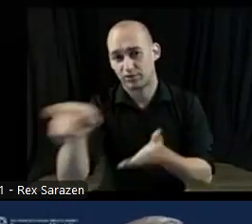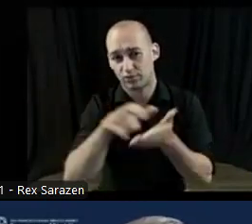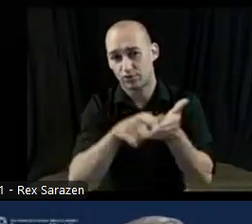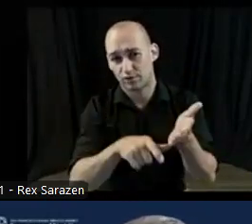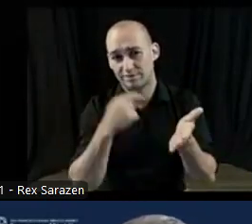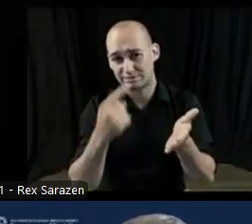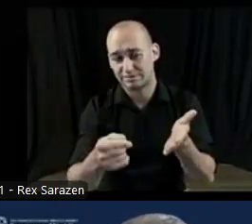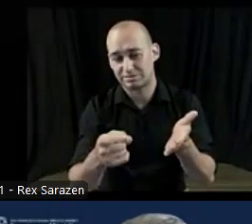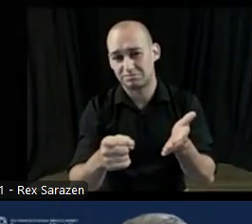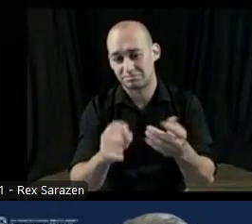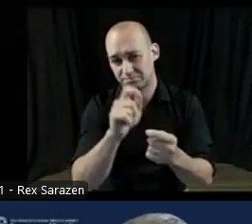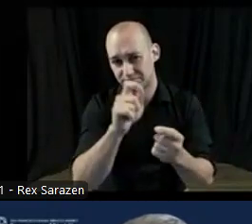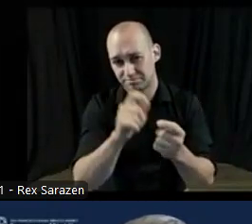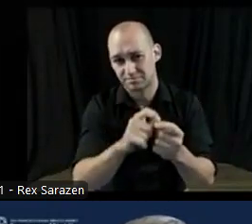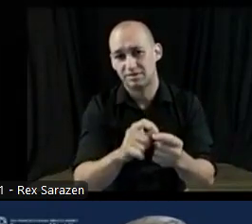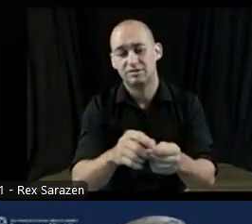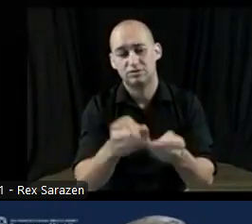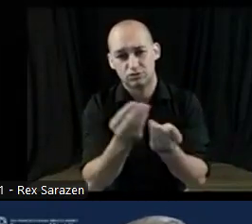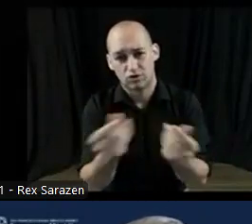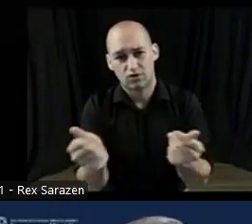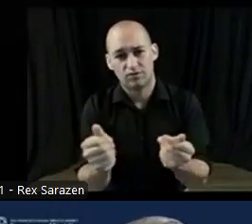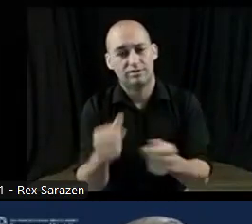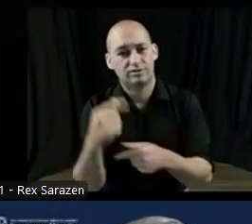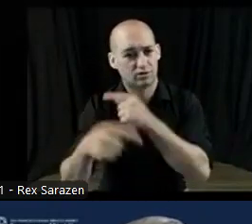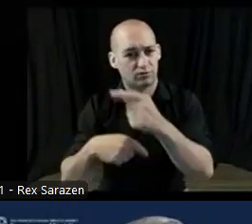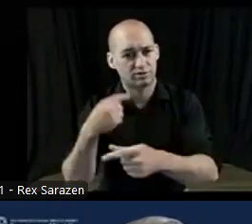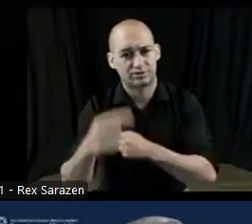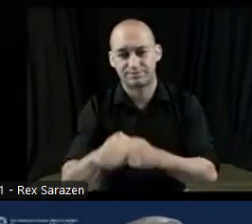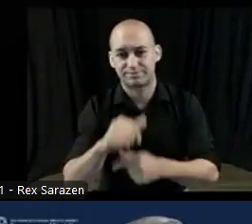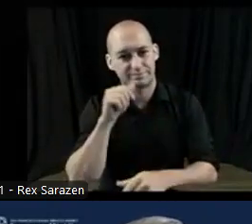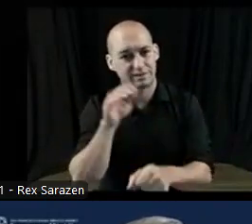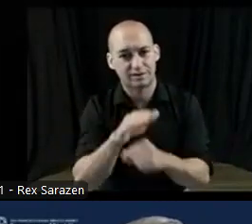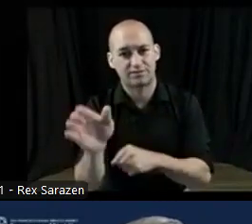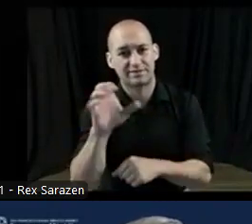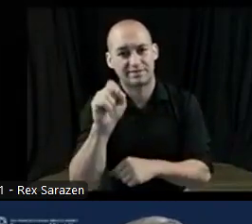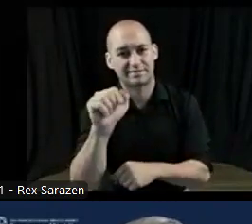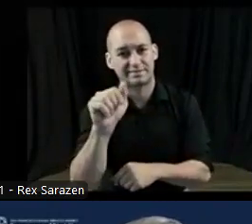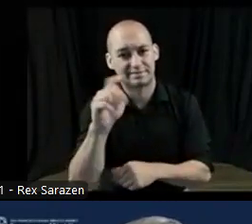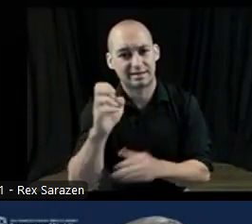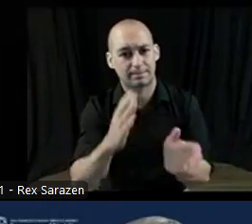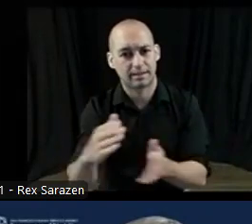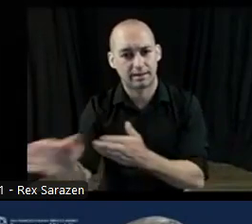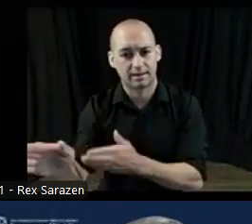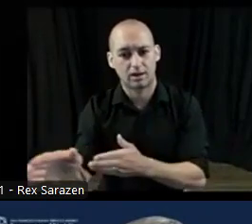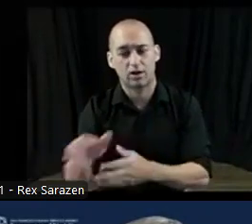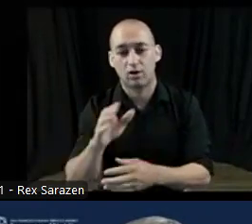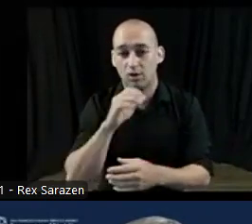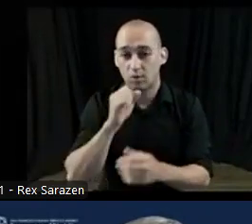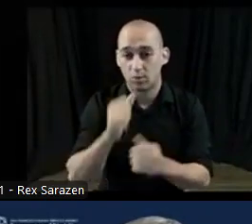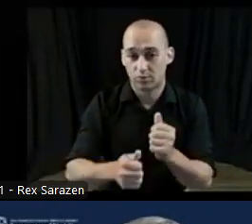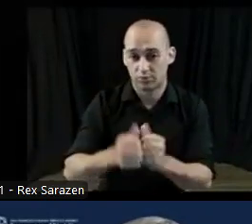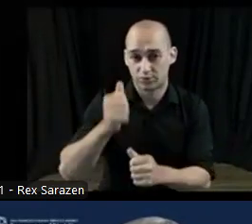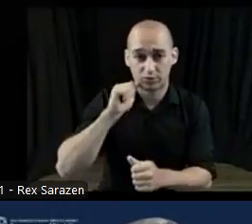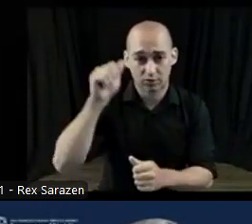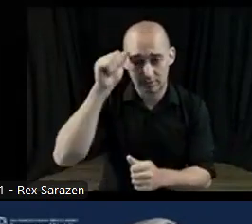to solve a generational lack of estate planning, because a lot of older adults who might have been the former caregiver, they were the